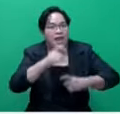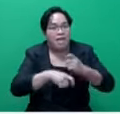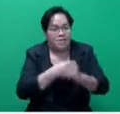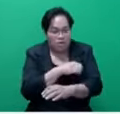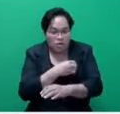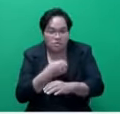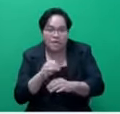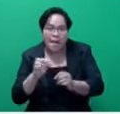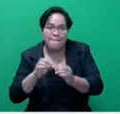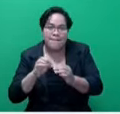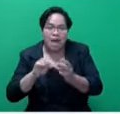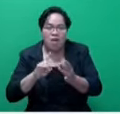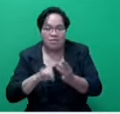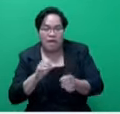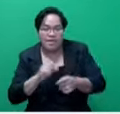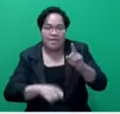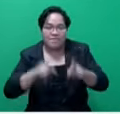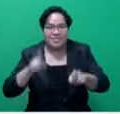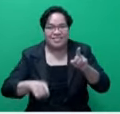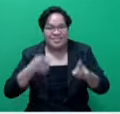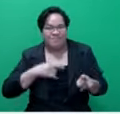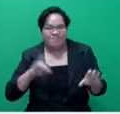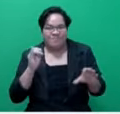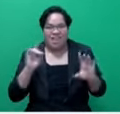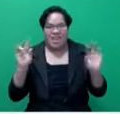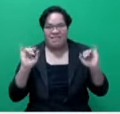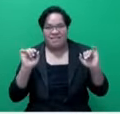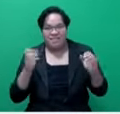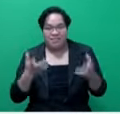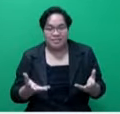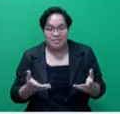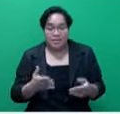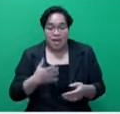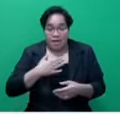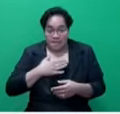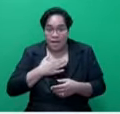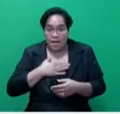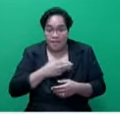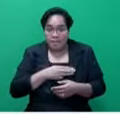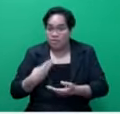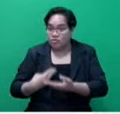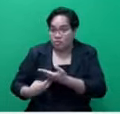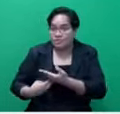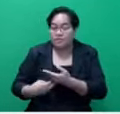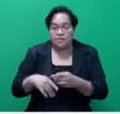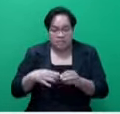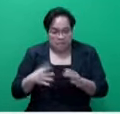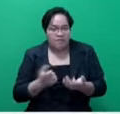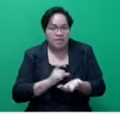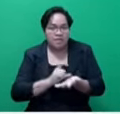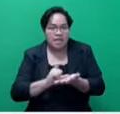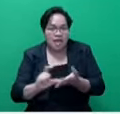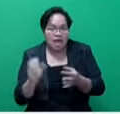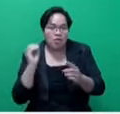and biodiversity crisis. Mr. Speaker, sir, my ministries have set clear goals aligned to